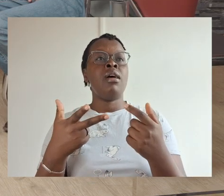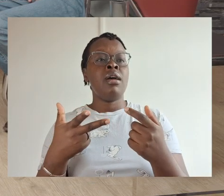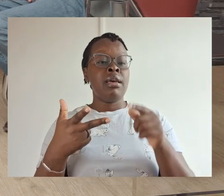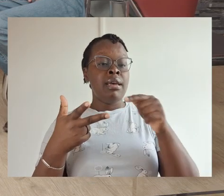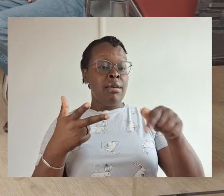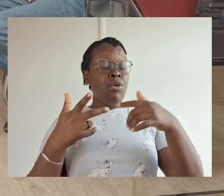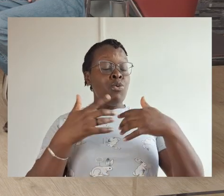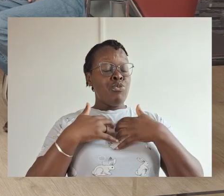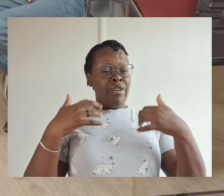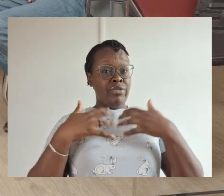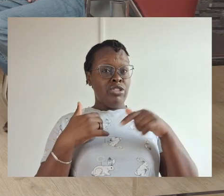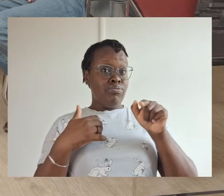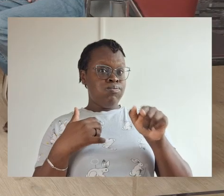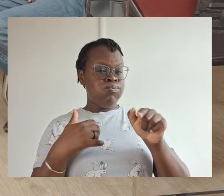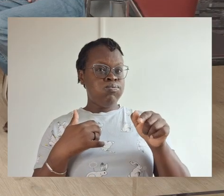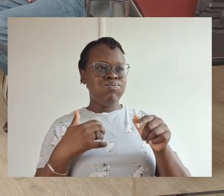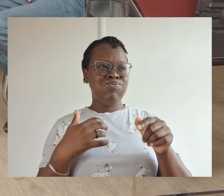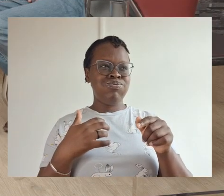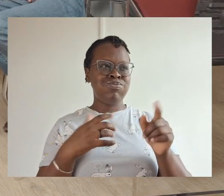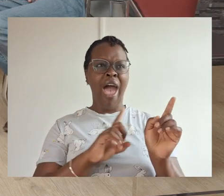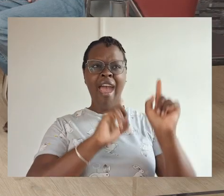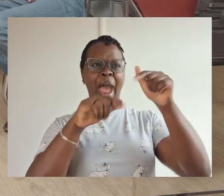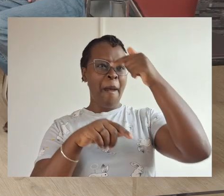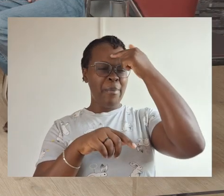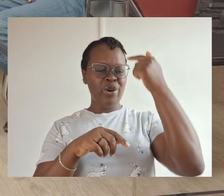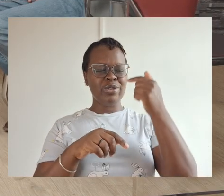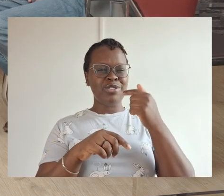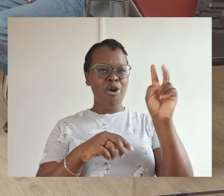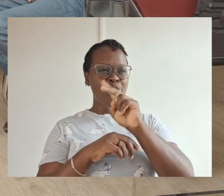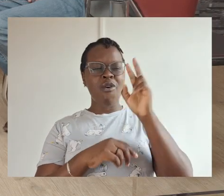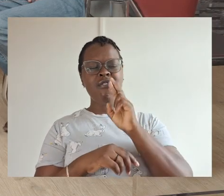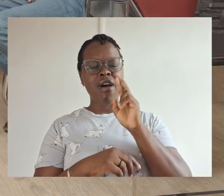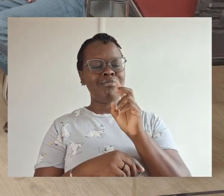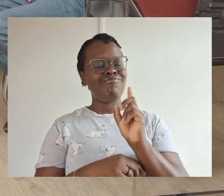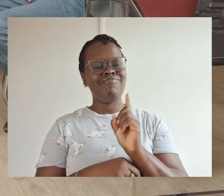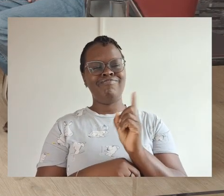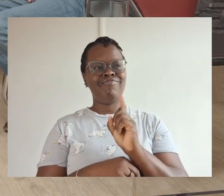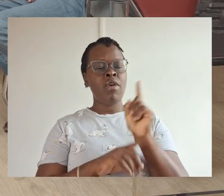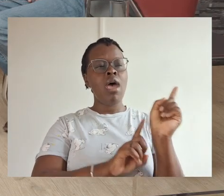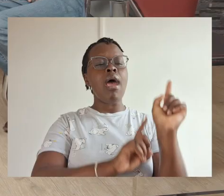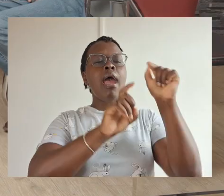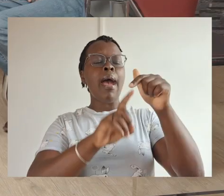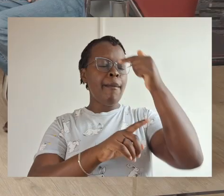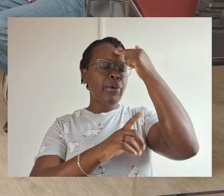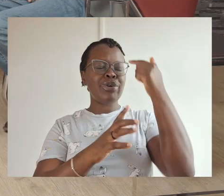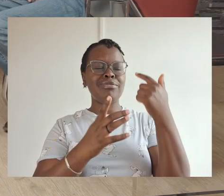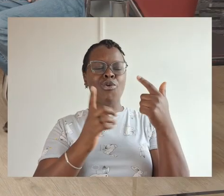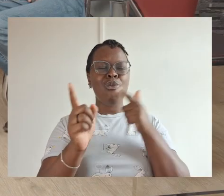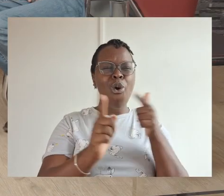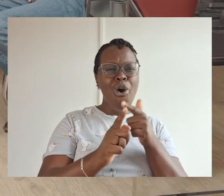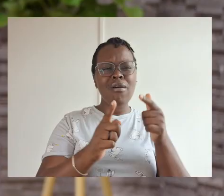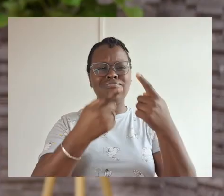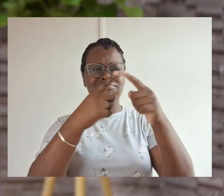that these refugees, given the context in which they come in, many of them are probably on the move, or they're just there for a